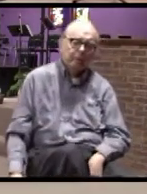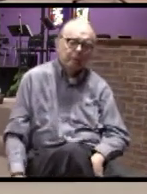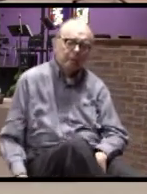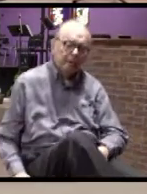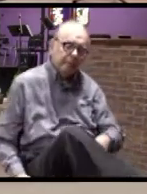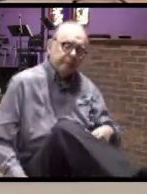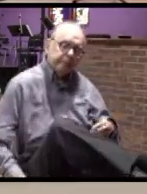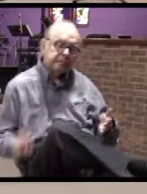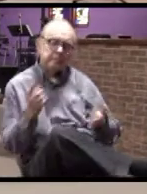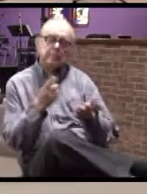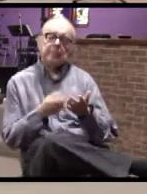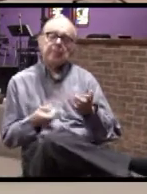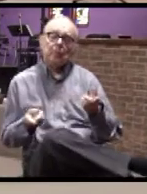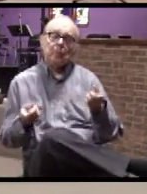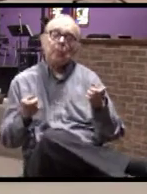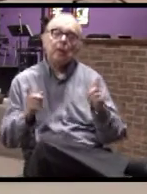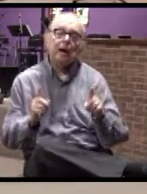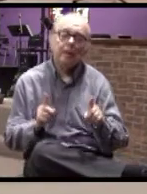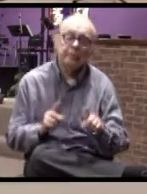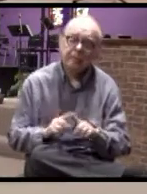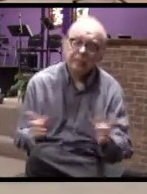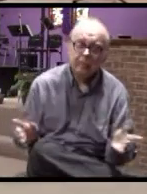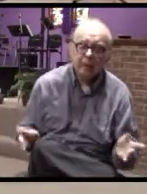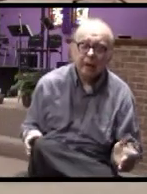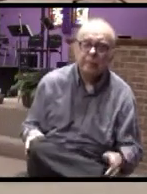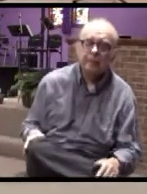But what happens is this.